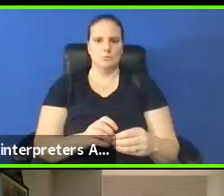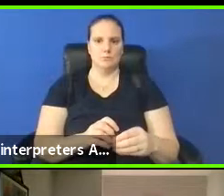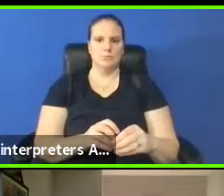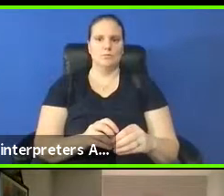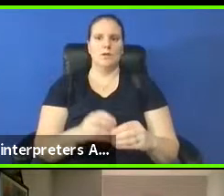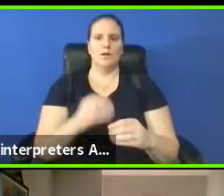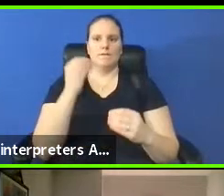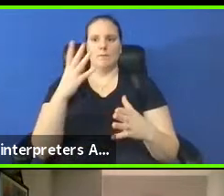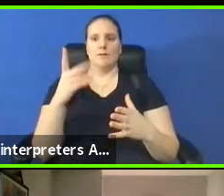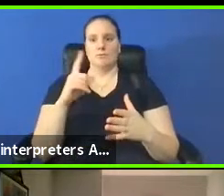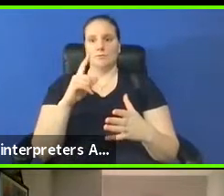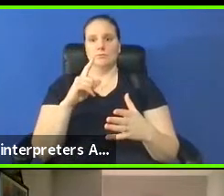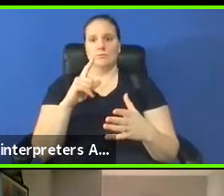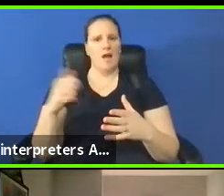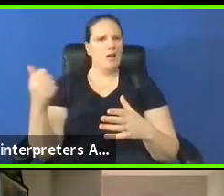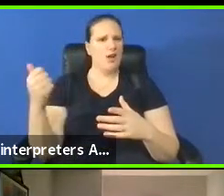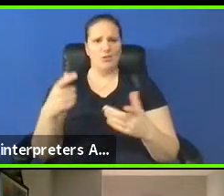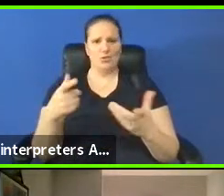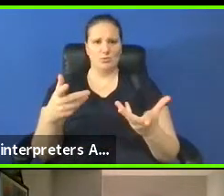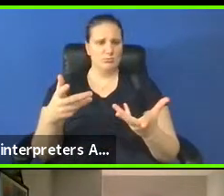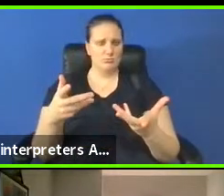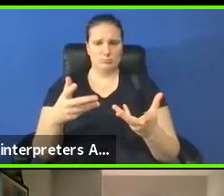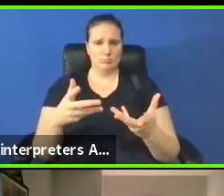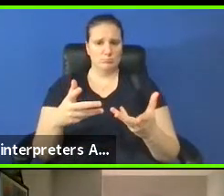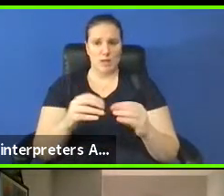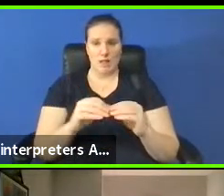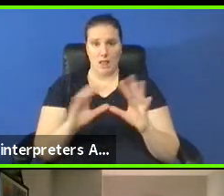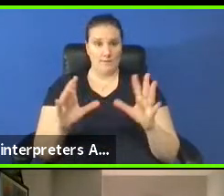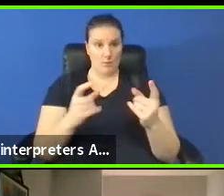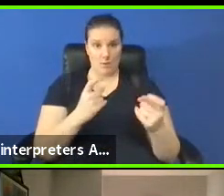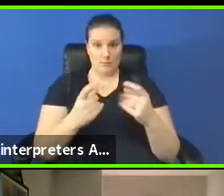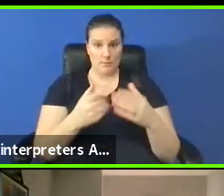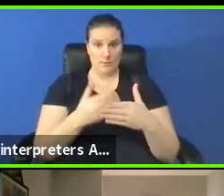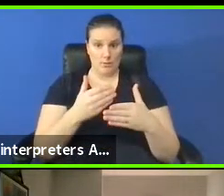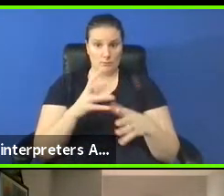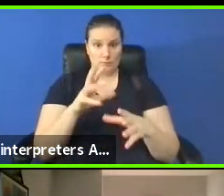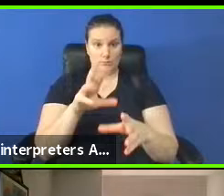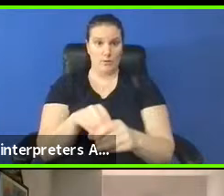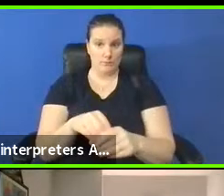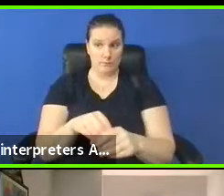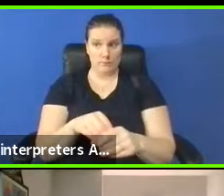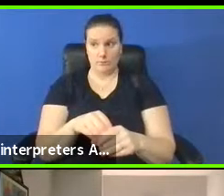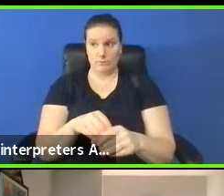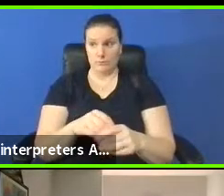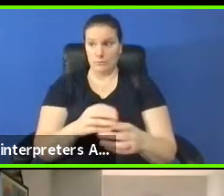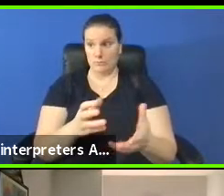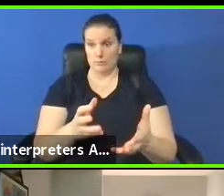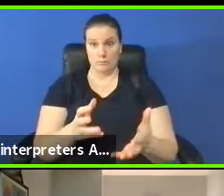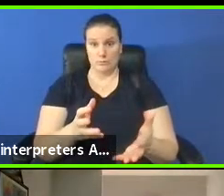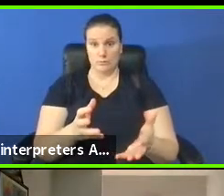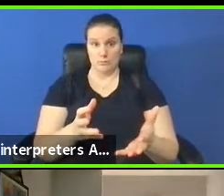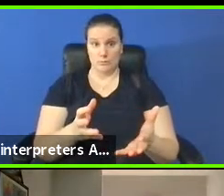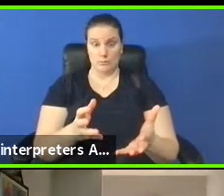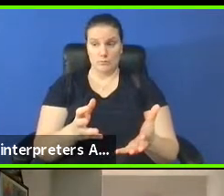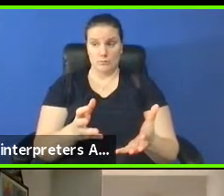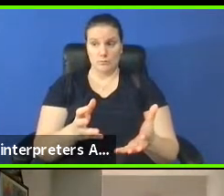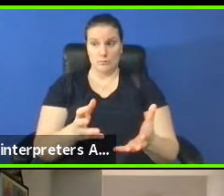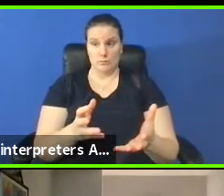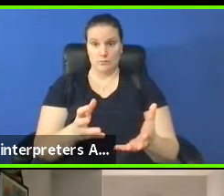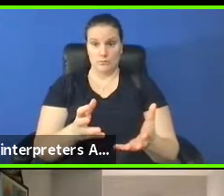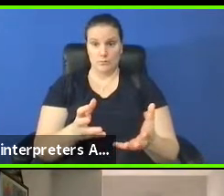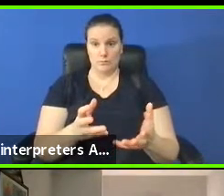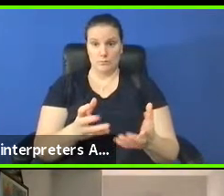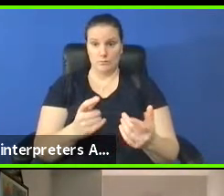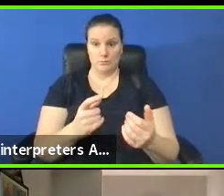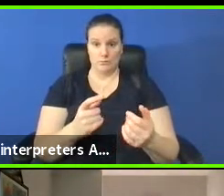information there as it relates to that question. Any other clarifying questions before we dive into kind